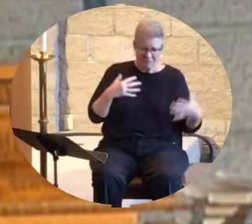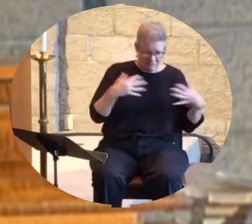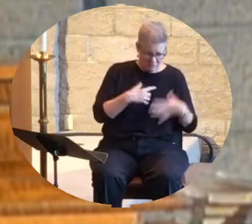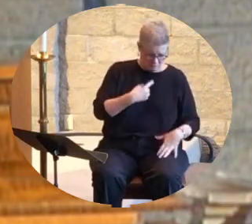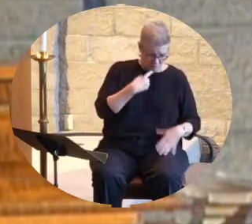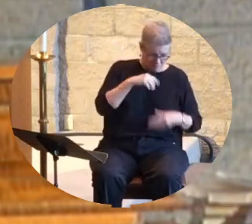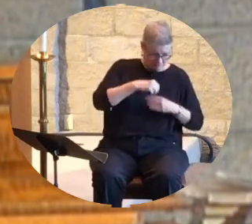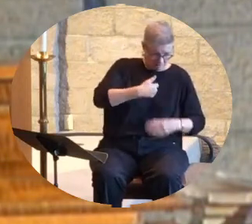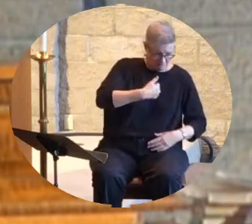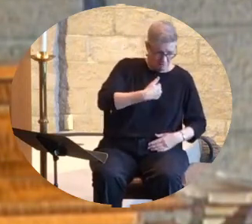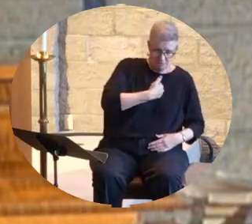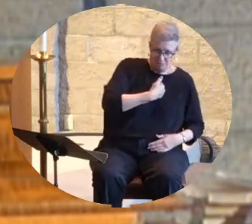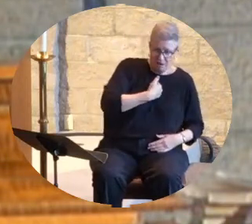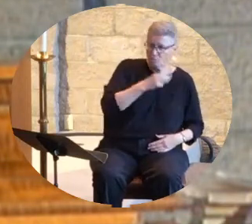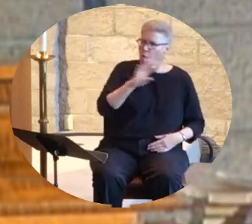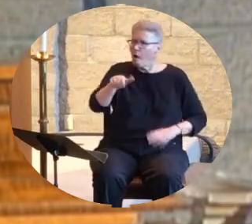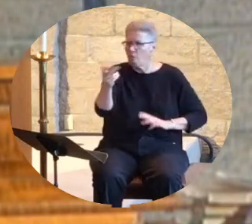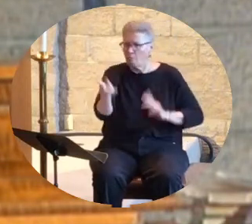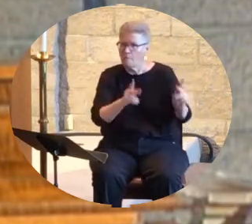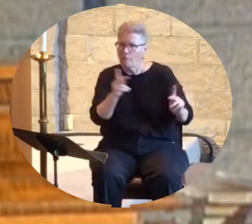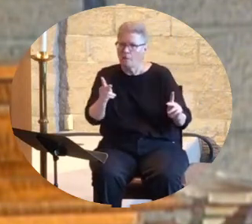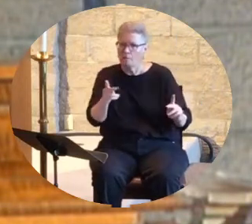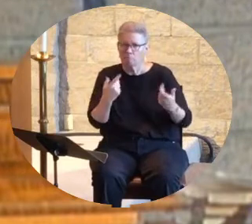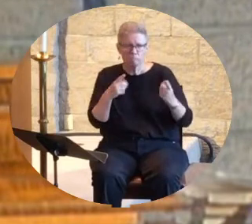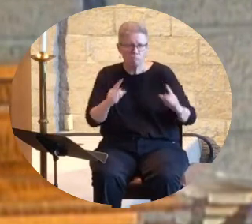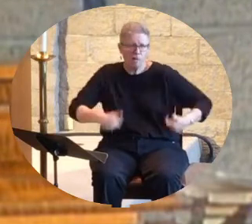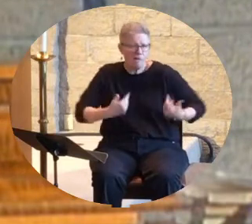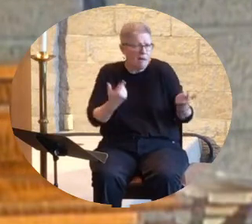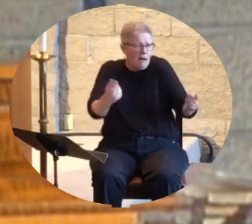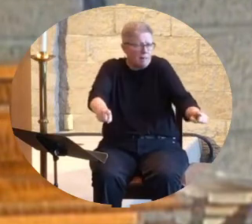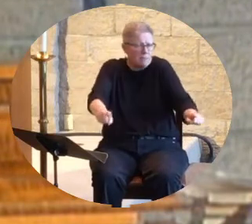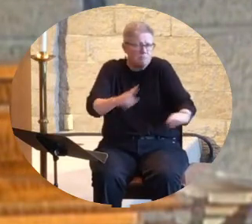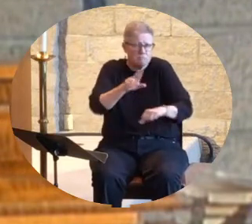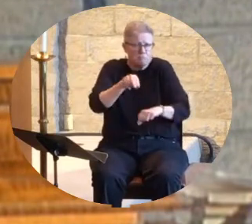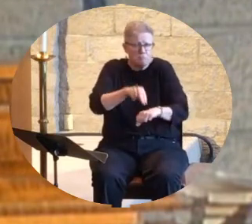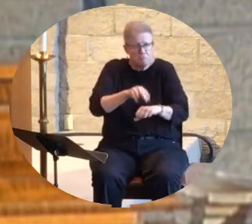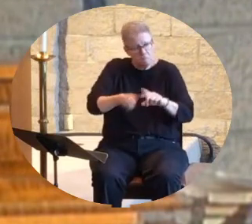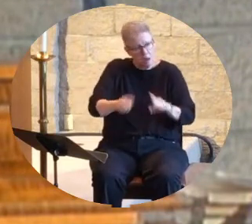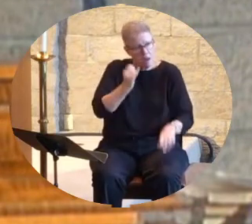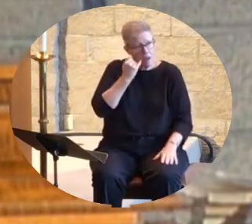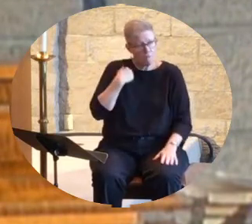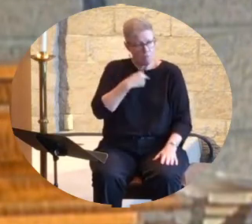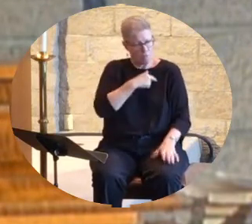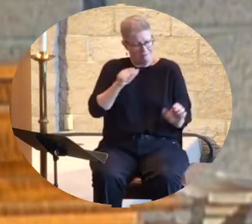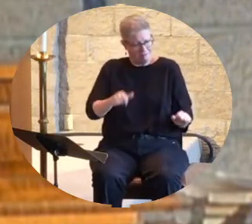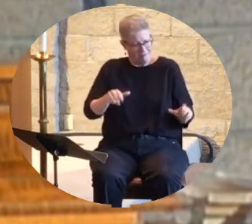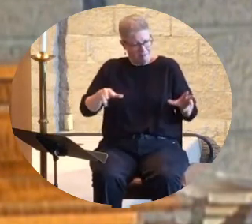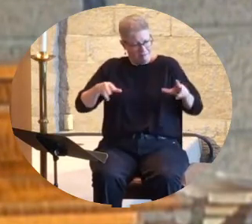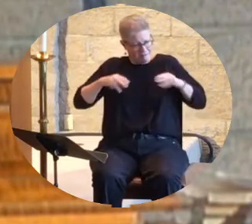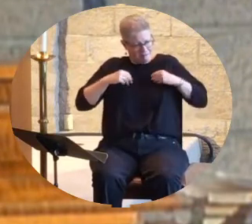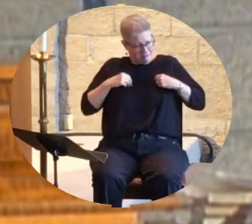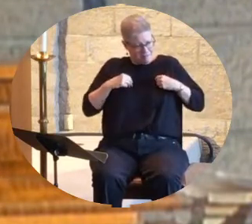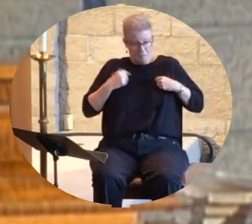lives. But if we can accept that we are